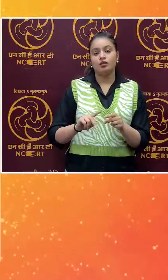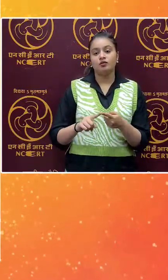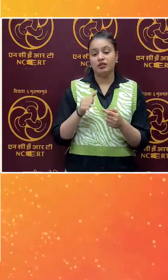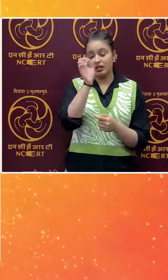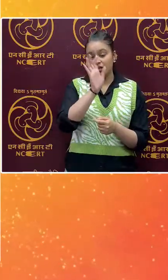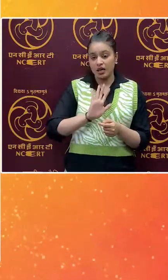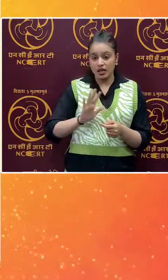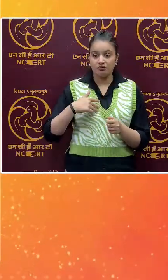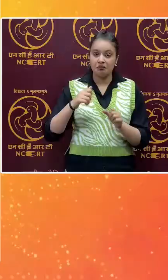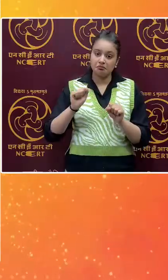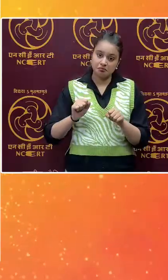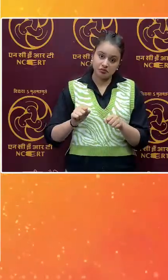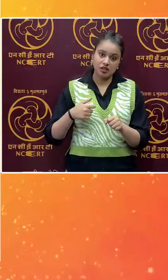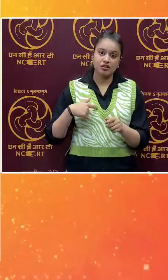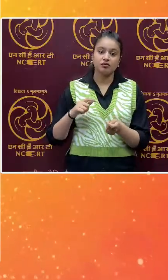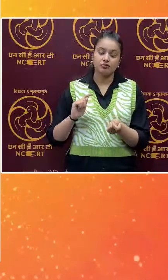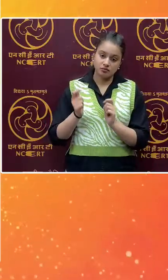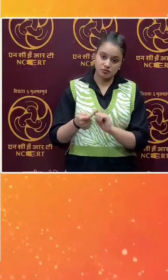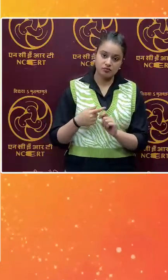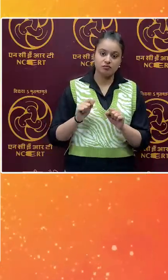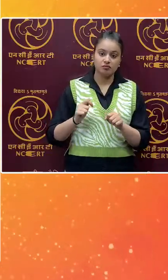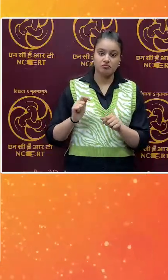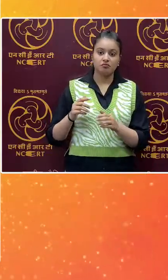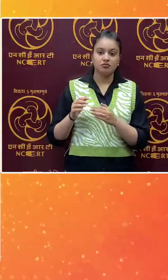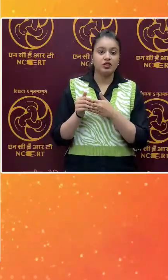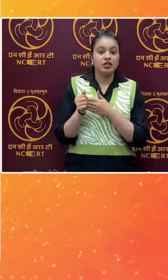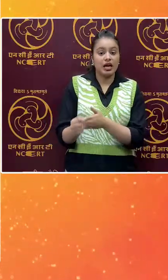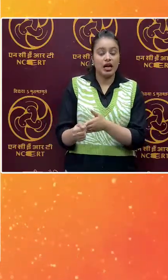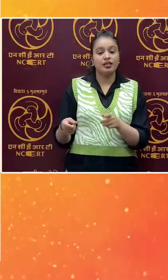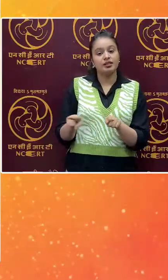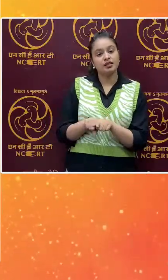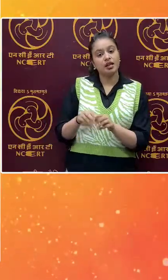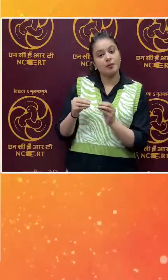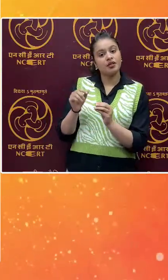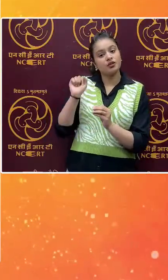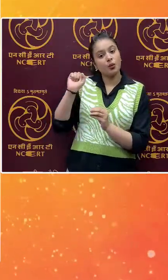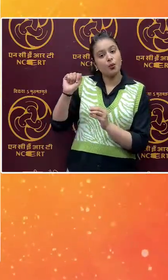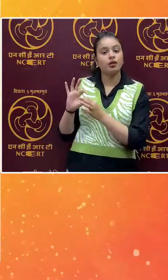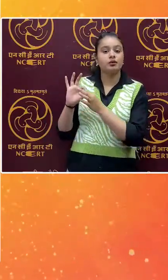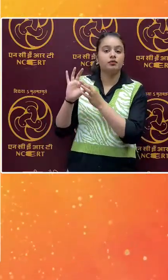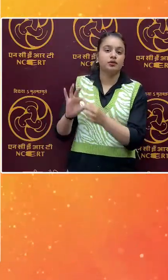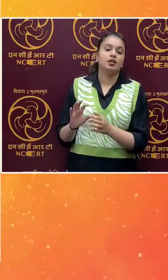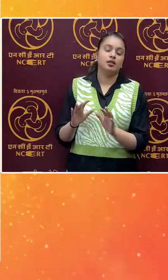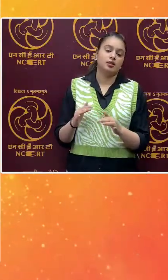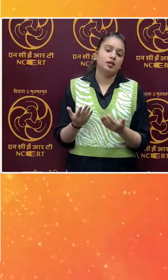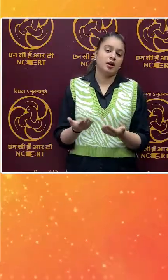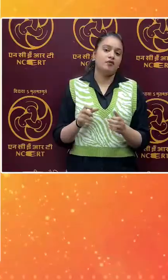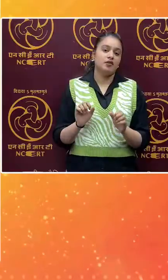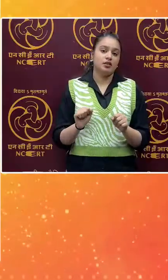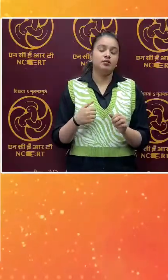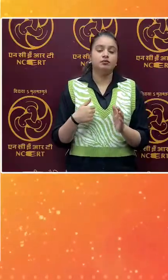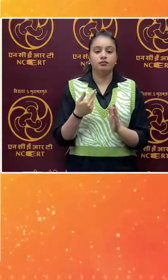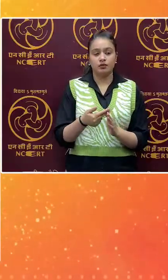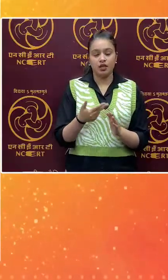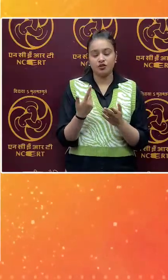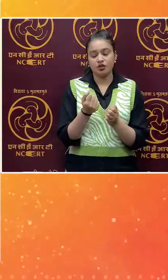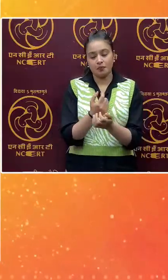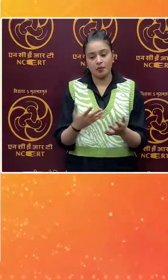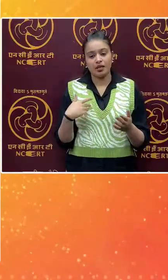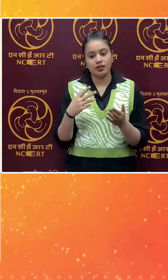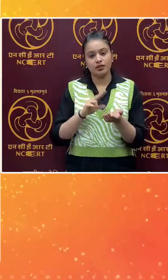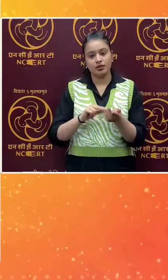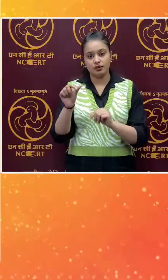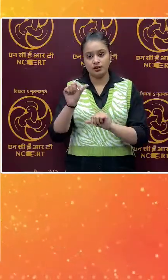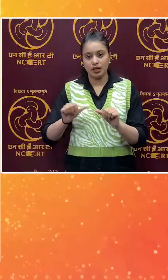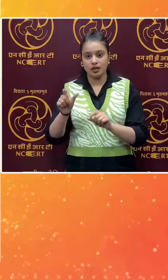destiny, of course, India's Yeah. destiny is still being guided by the Same thing. Bhabha's legacy. Yes. Yes, you mentioned many scientists and many Yes.